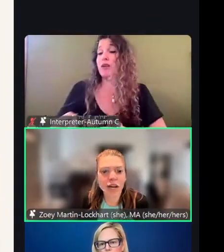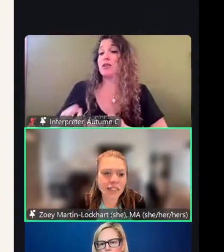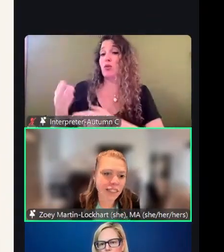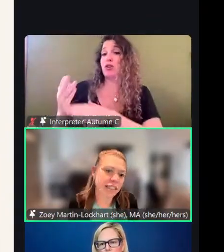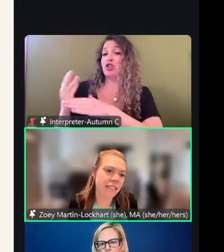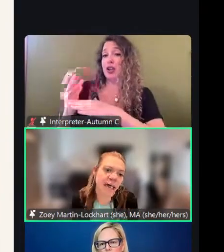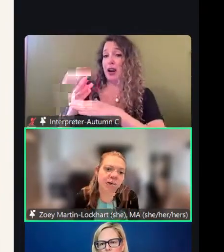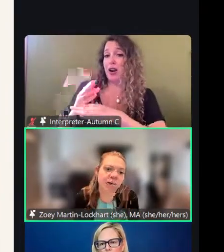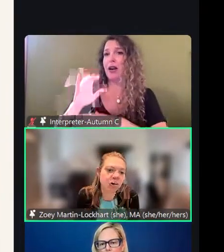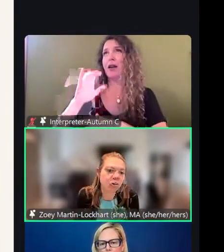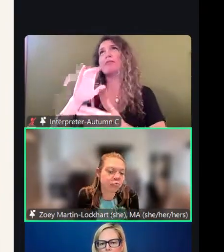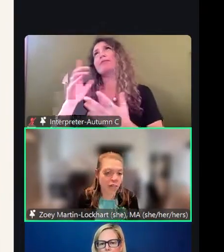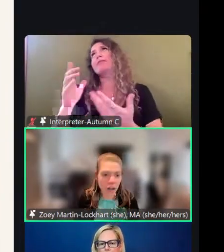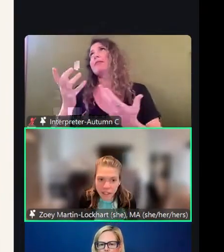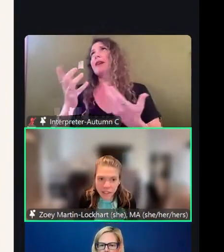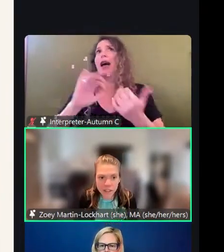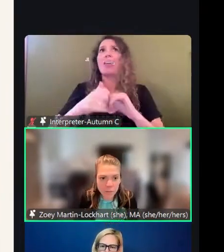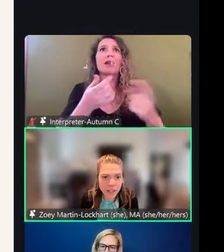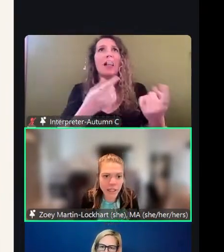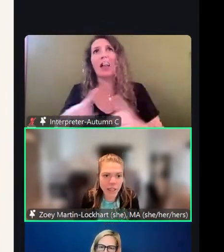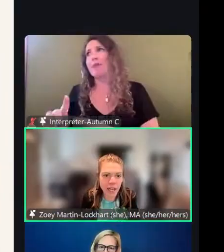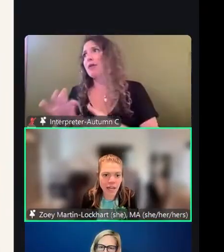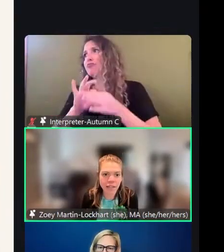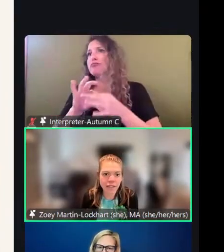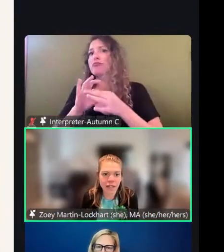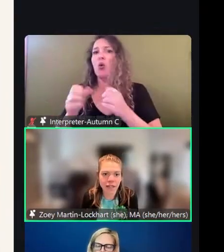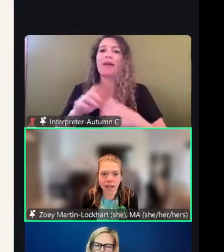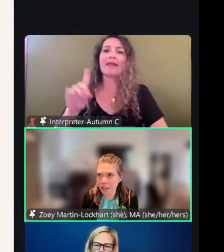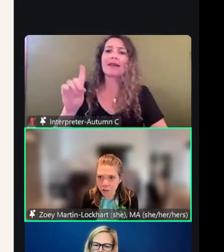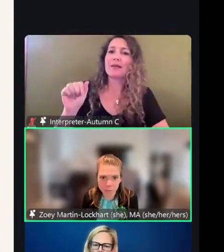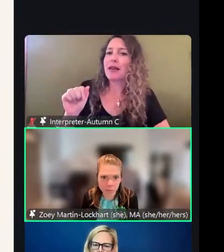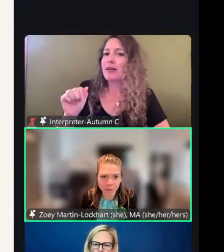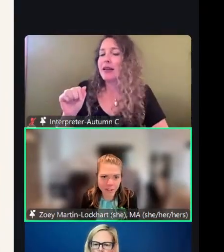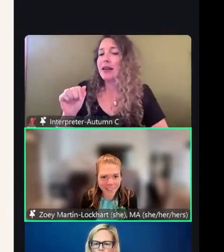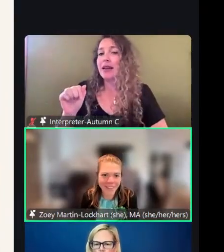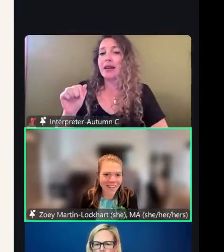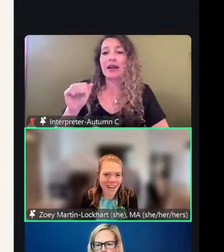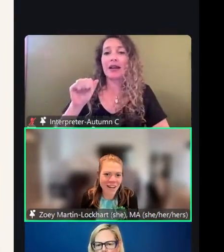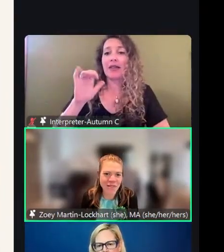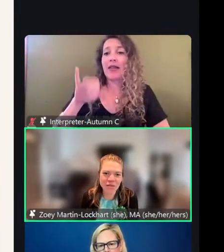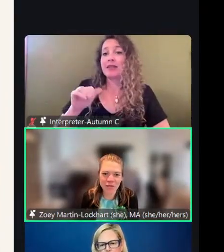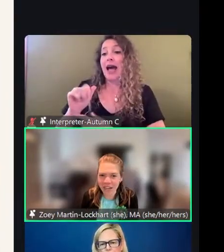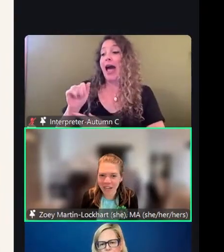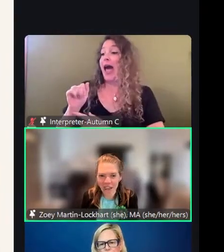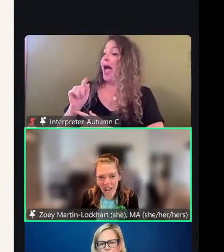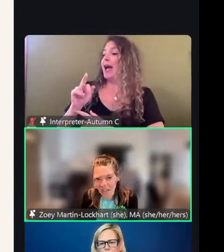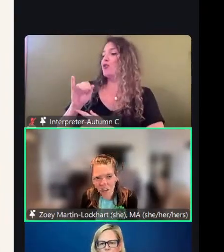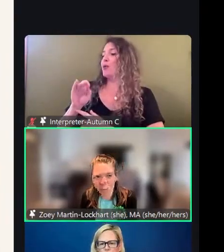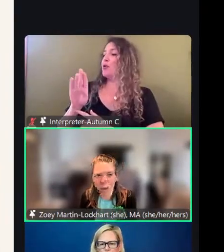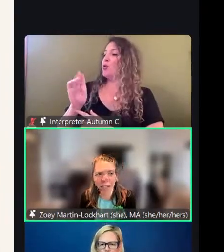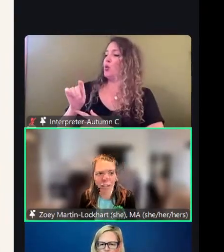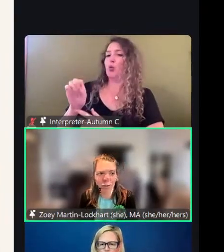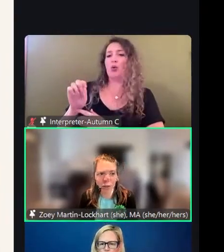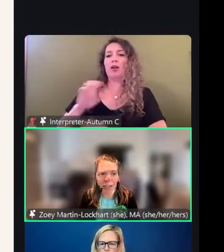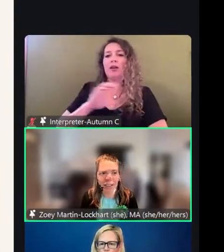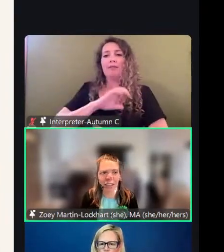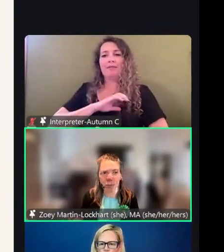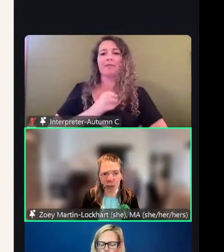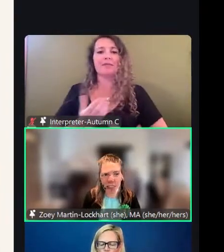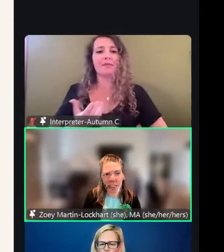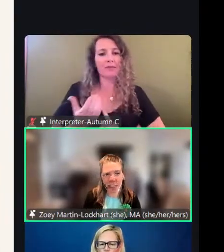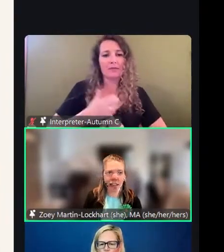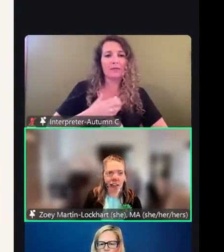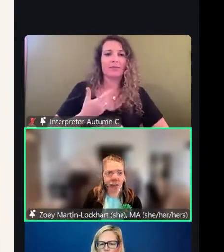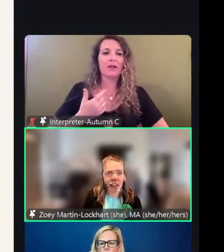through practices like regarding disability as an attribute, dividing tasks by strength